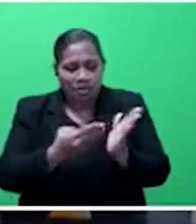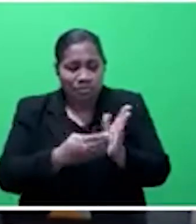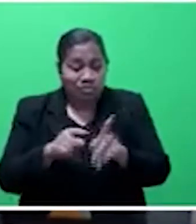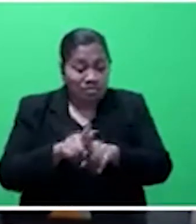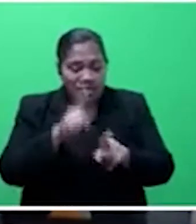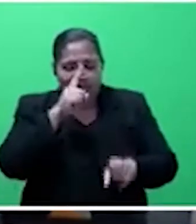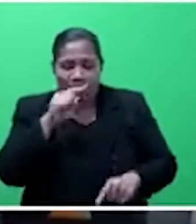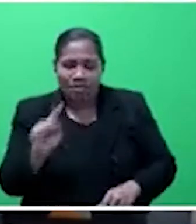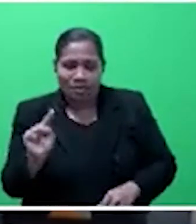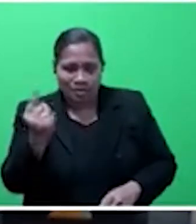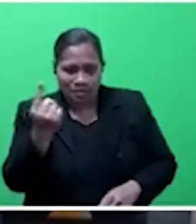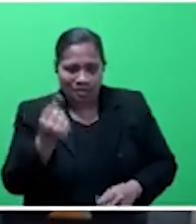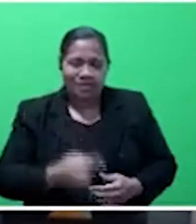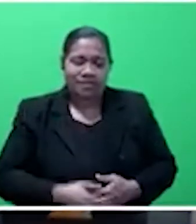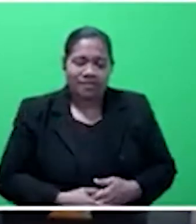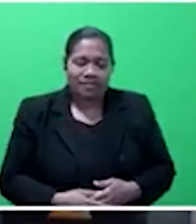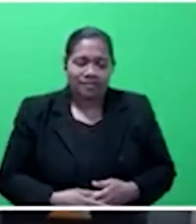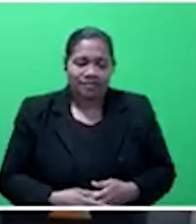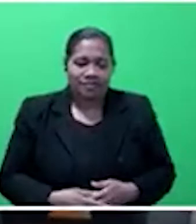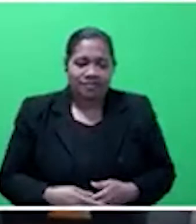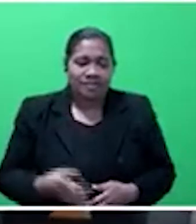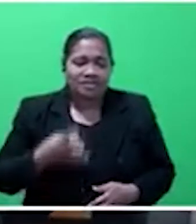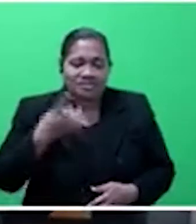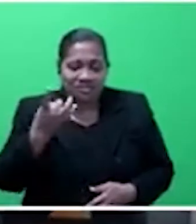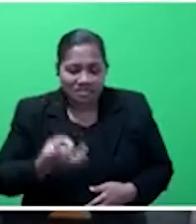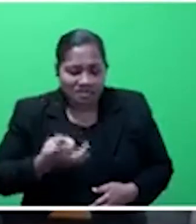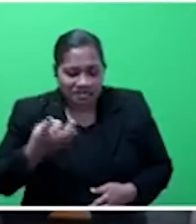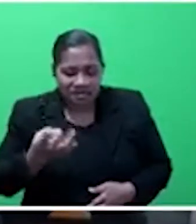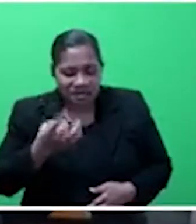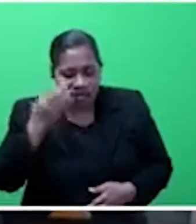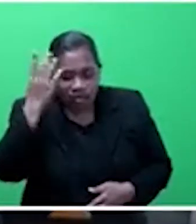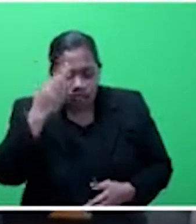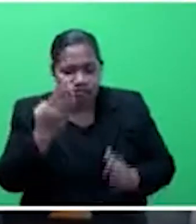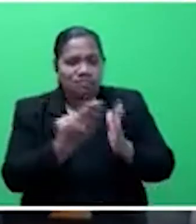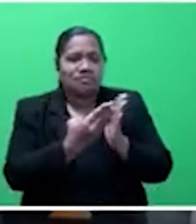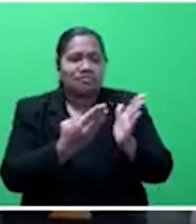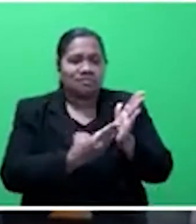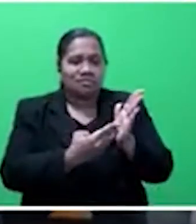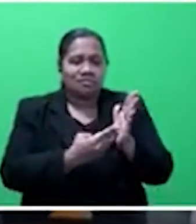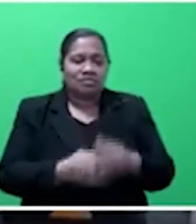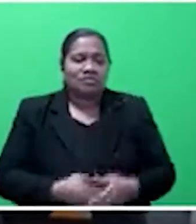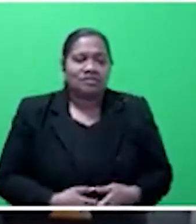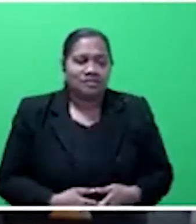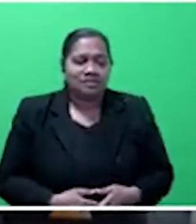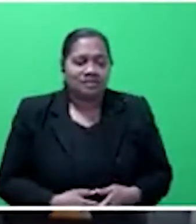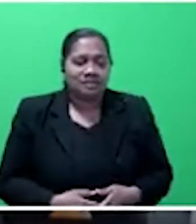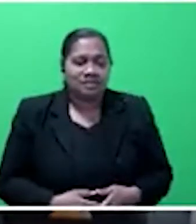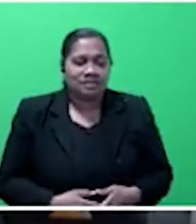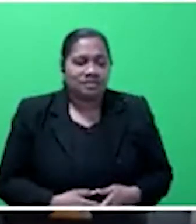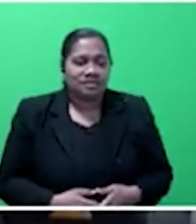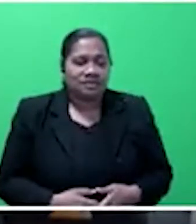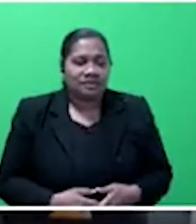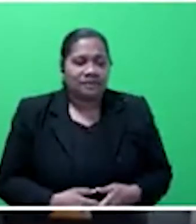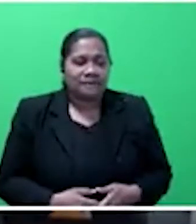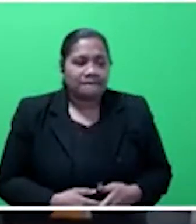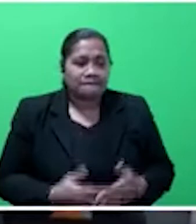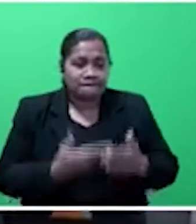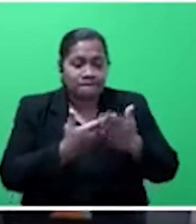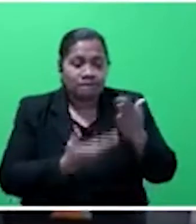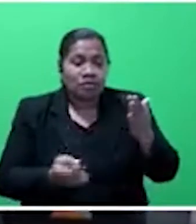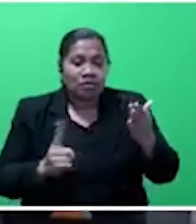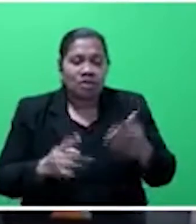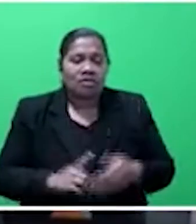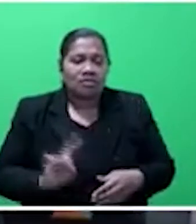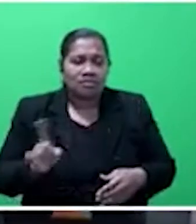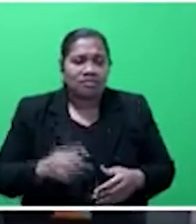considerate, yet robust budget designed to heal, build and consolidate a prosperous, peaceful and progressive